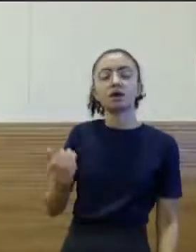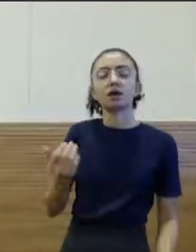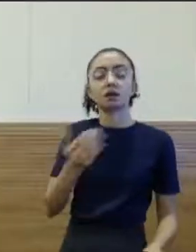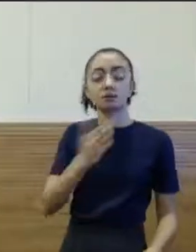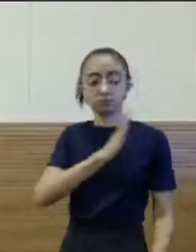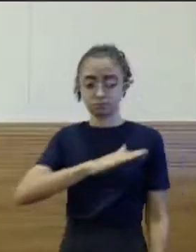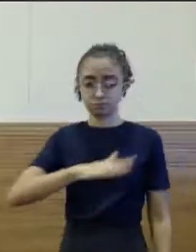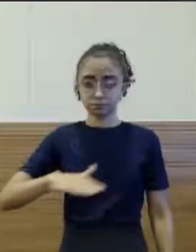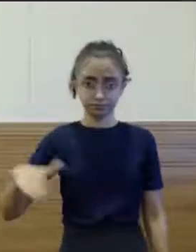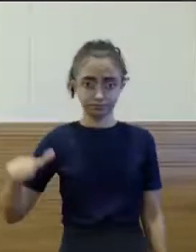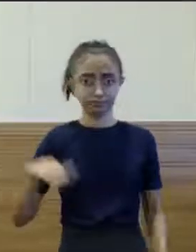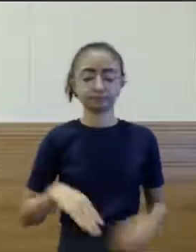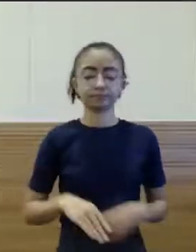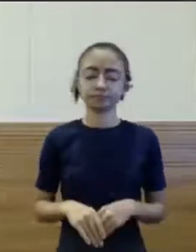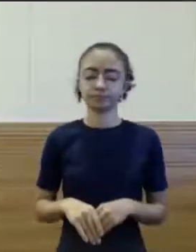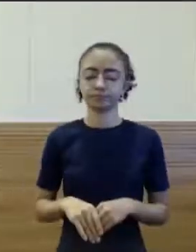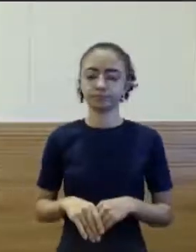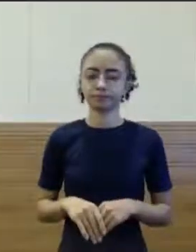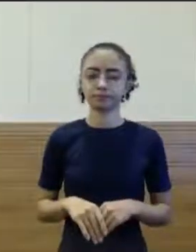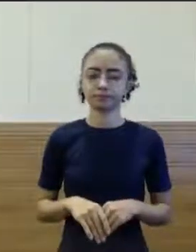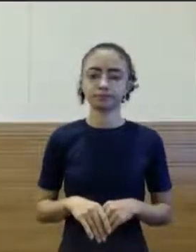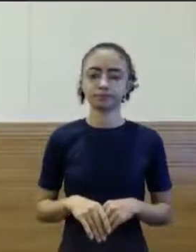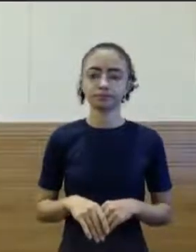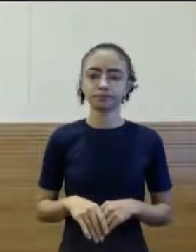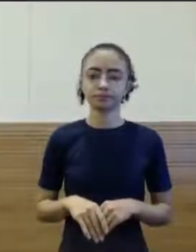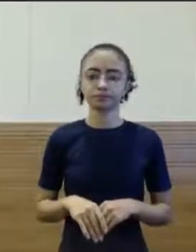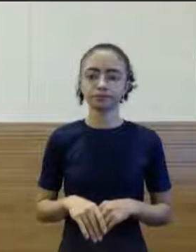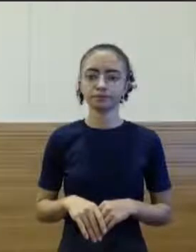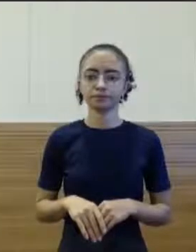and this every day, and